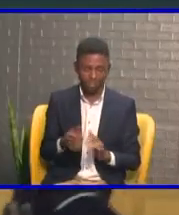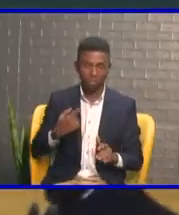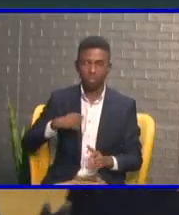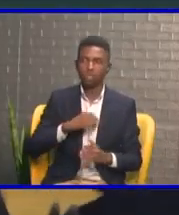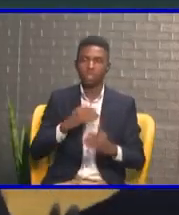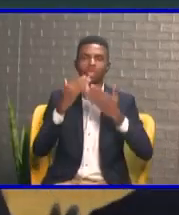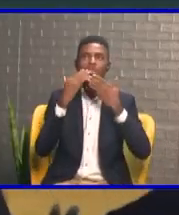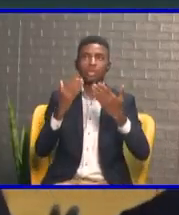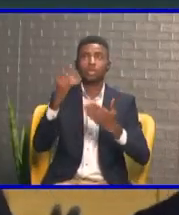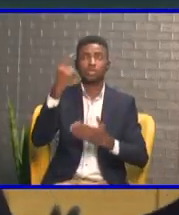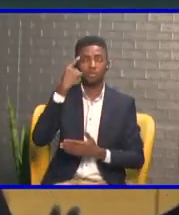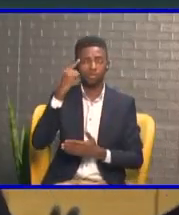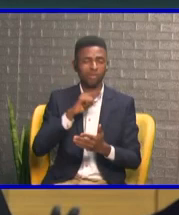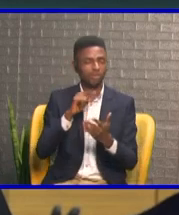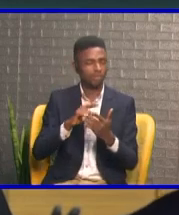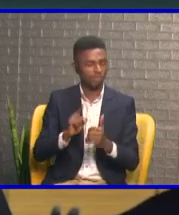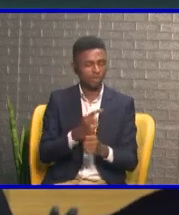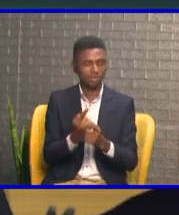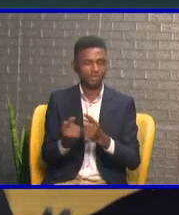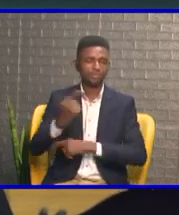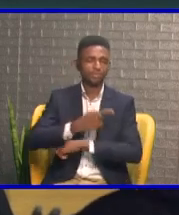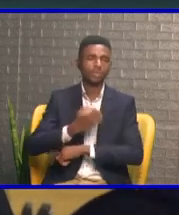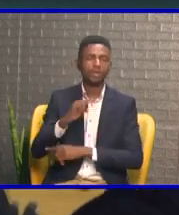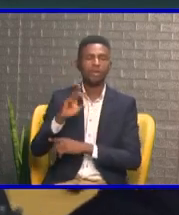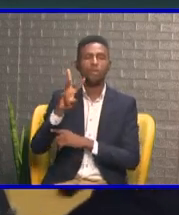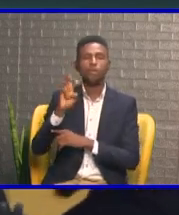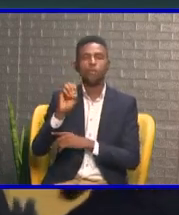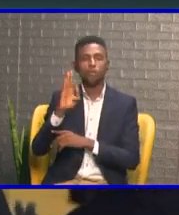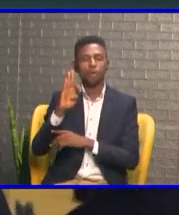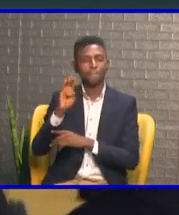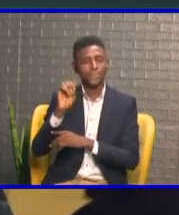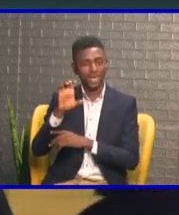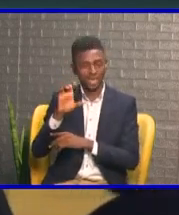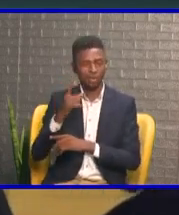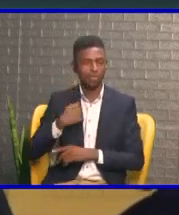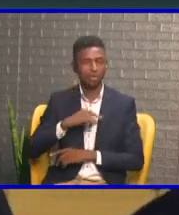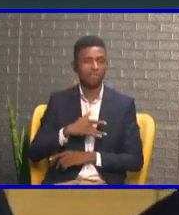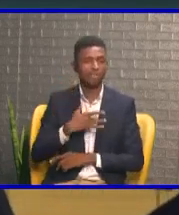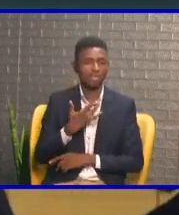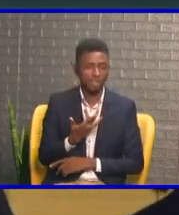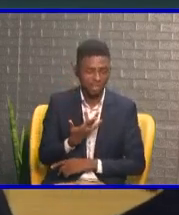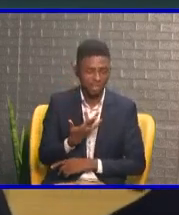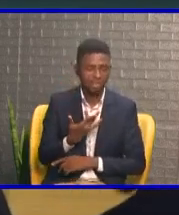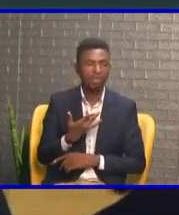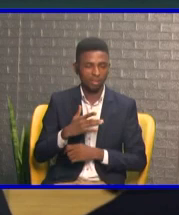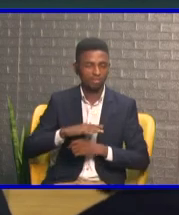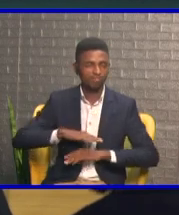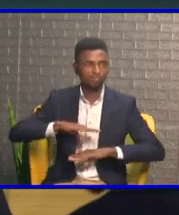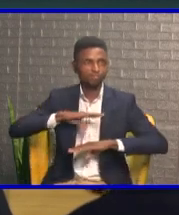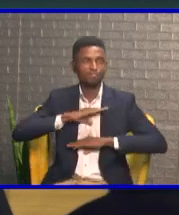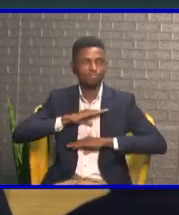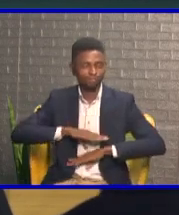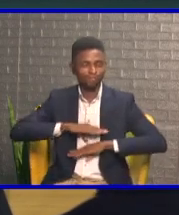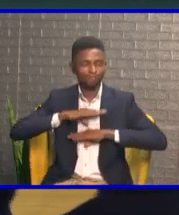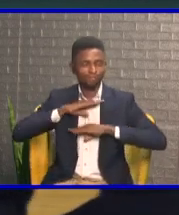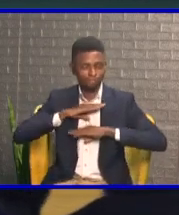thank you for this first day of Wolfbeck. We feel so full and loaded.